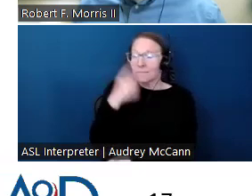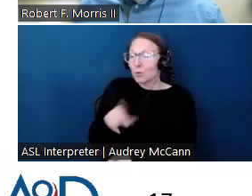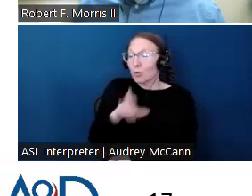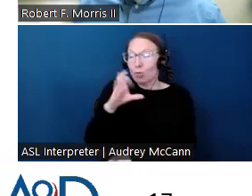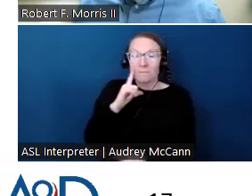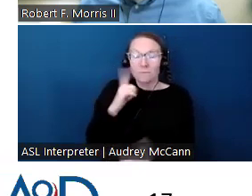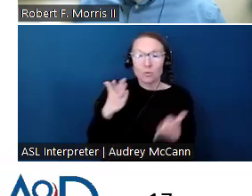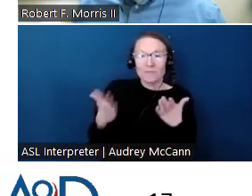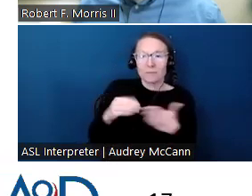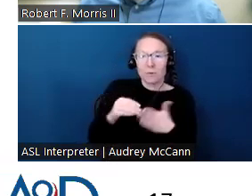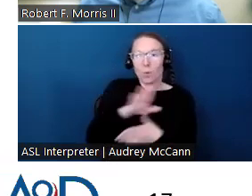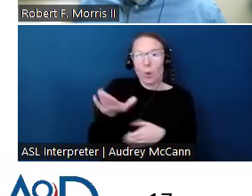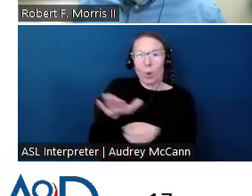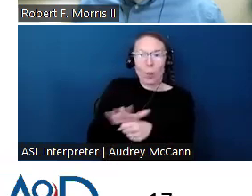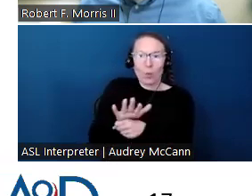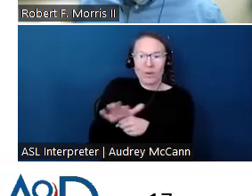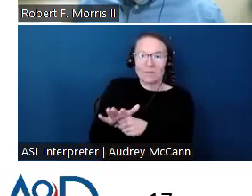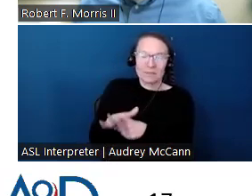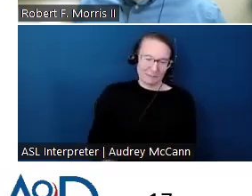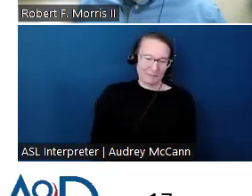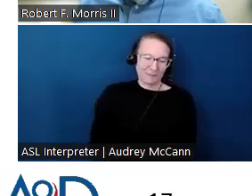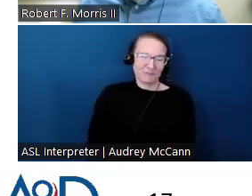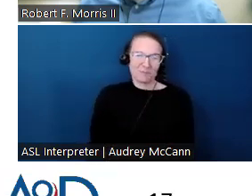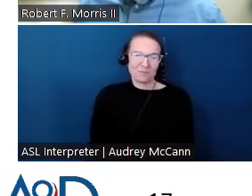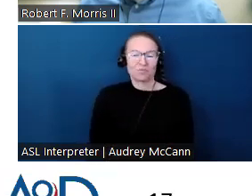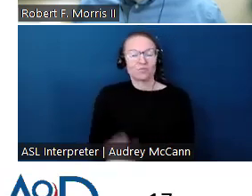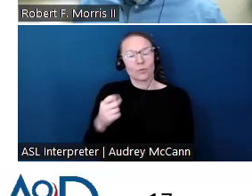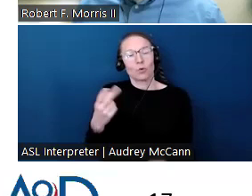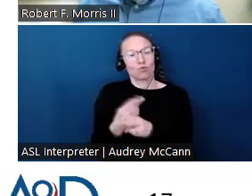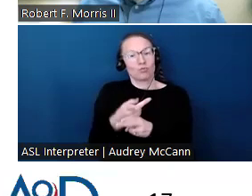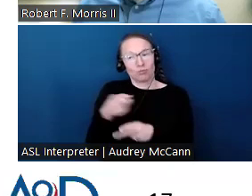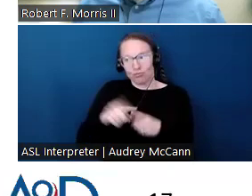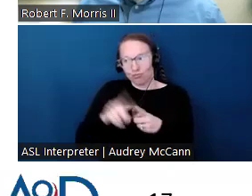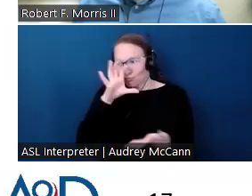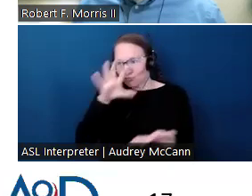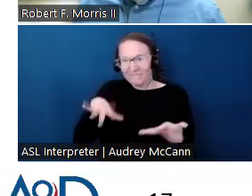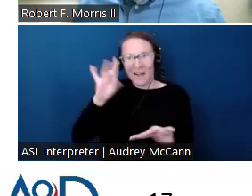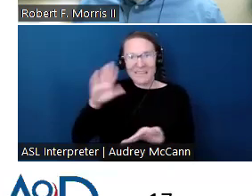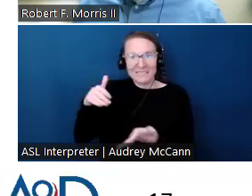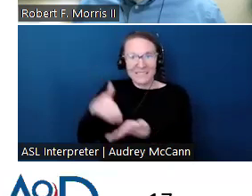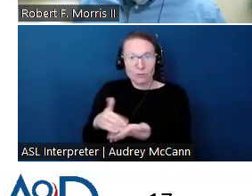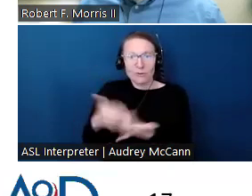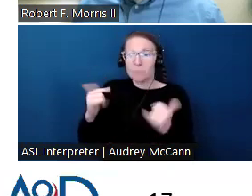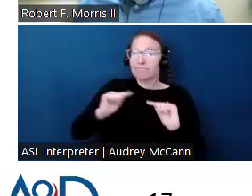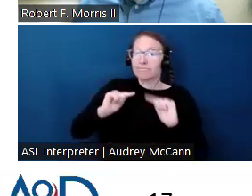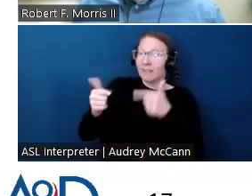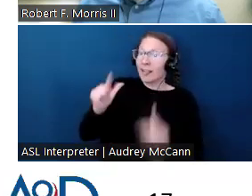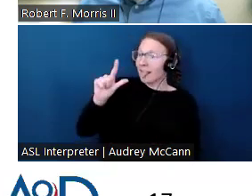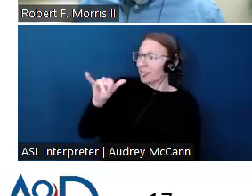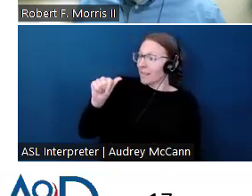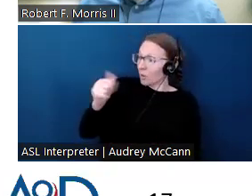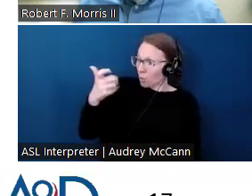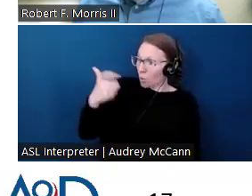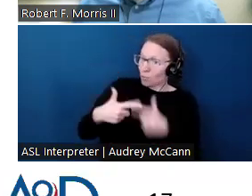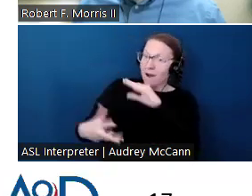in their local area. You can use that website to identify a center. Next, we'll go to Leah. Anything else to add